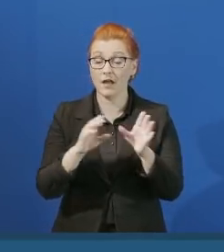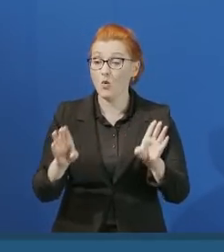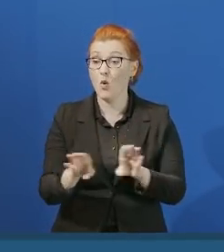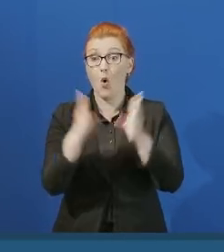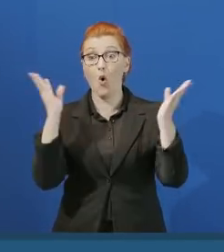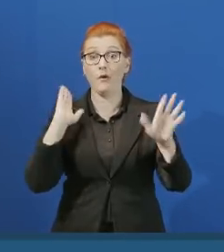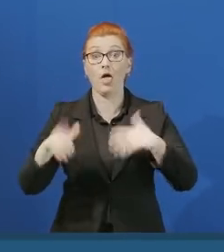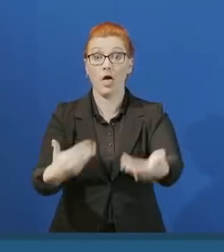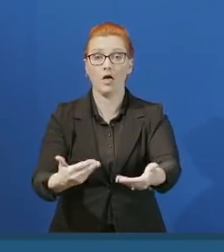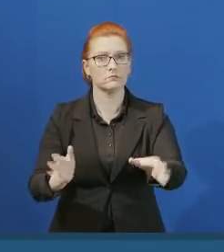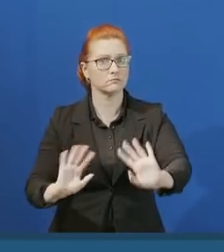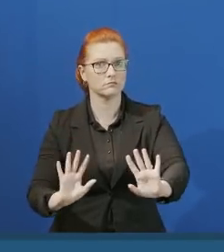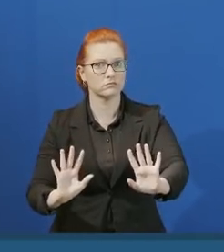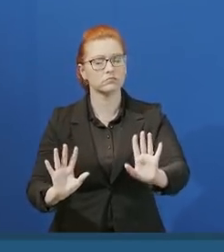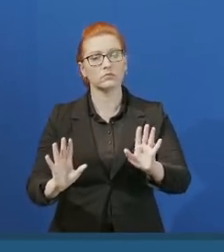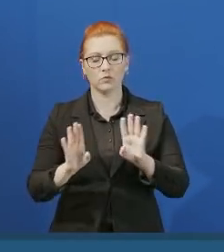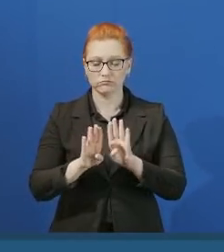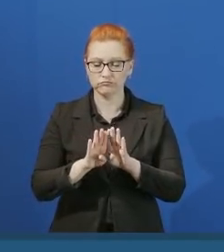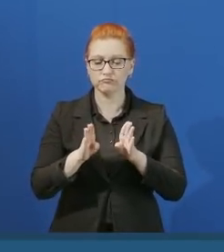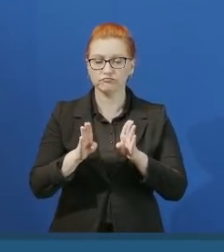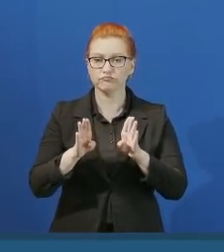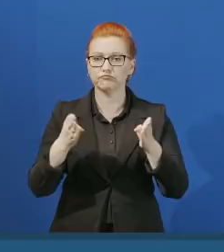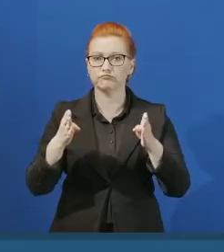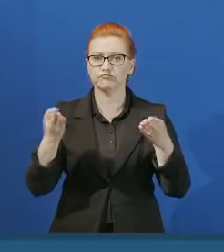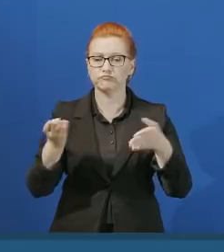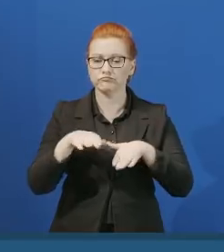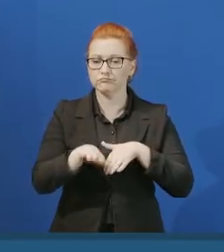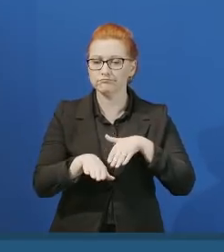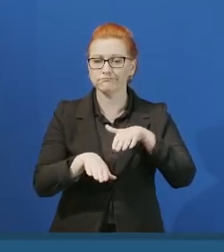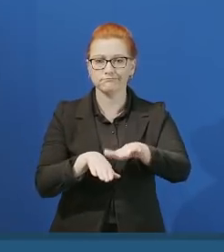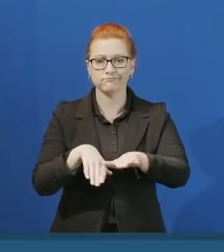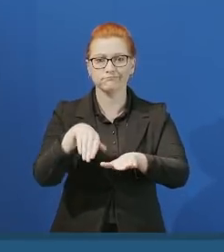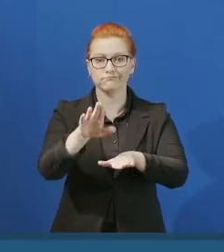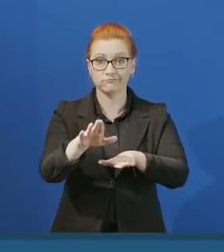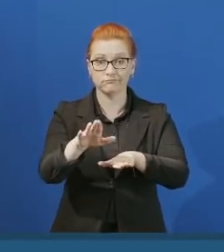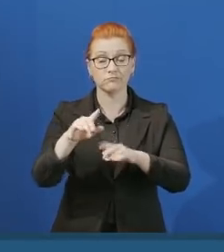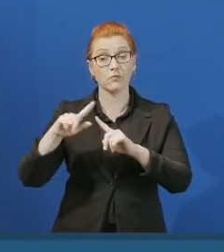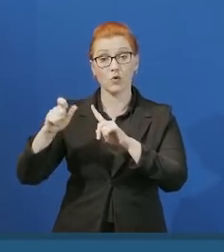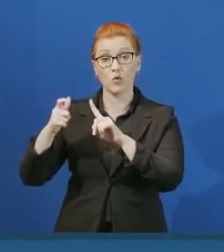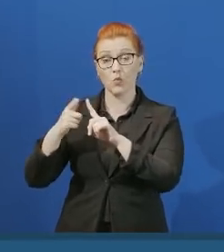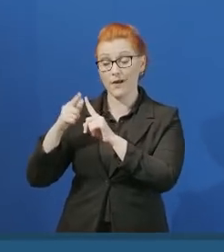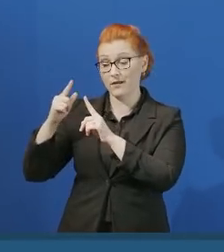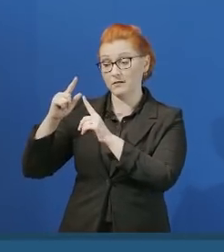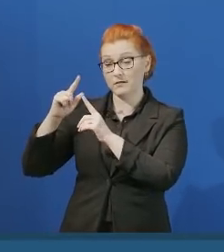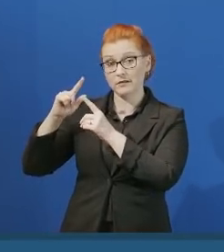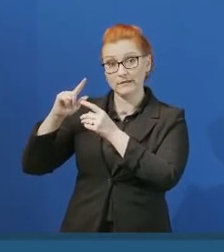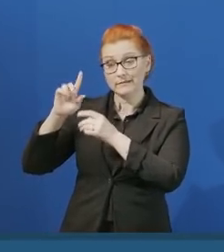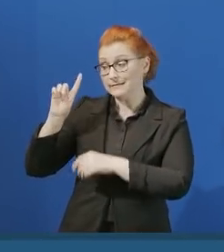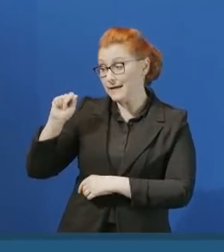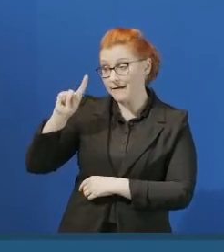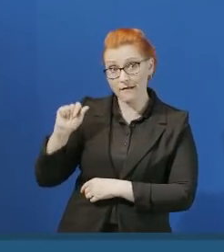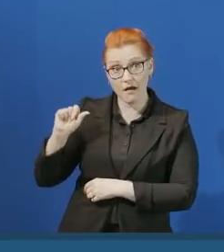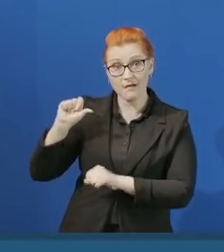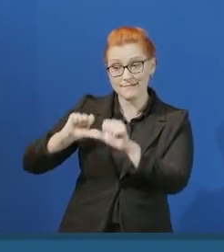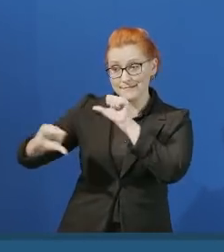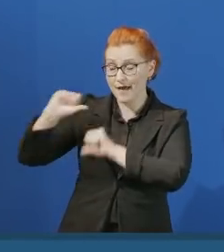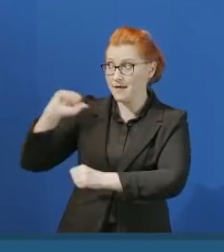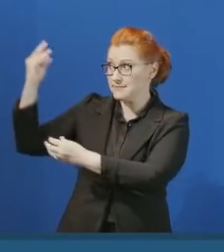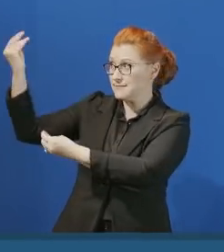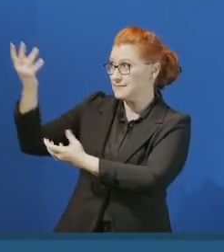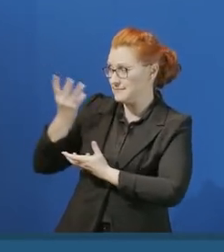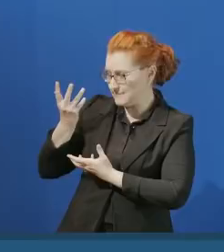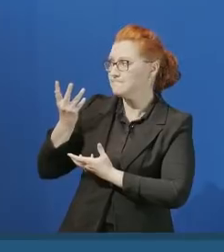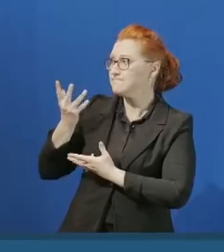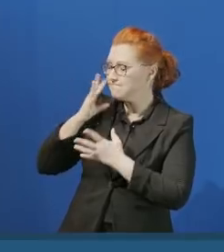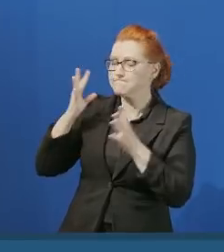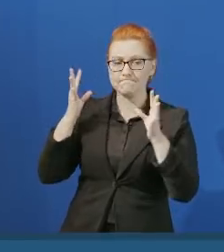ongoing announcements as data informs our decisions. We'll give citizens and businesses the time to